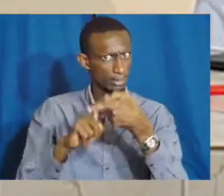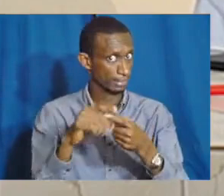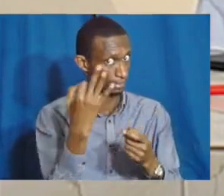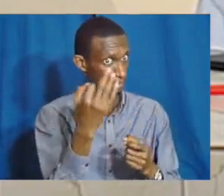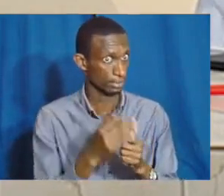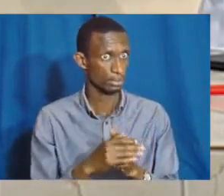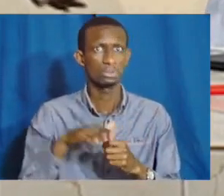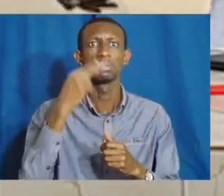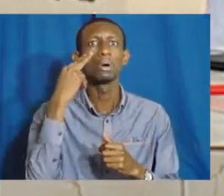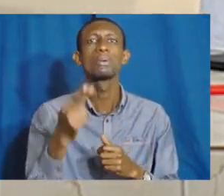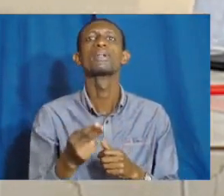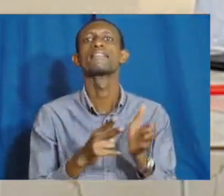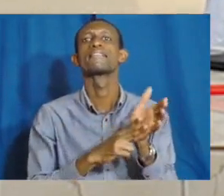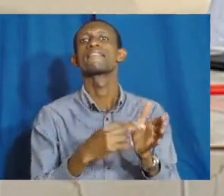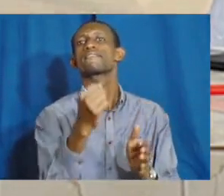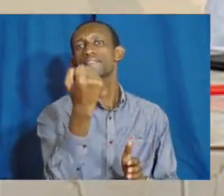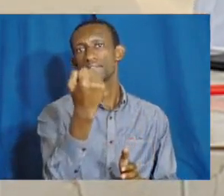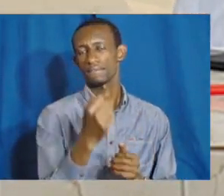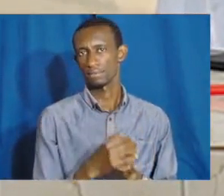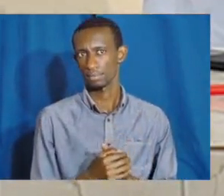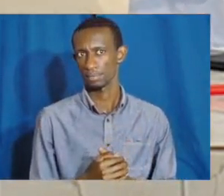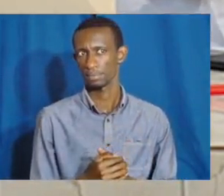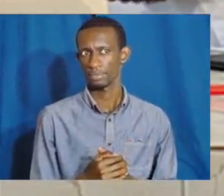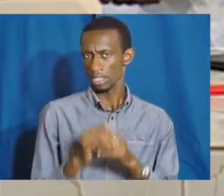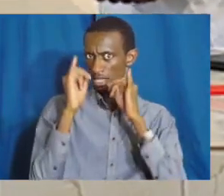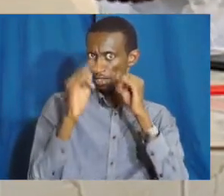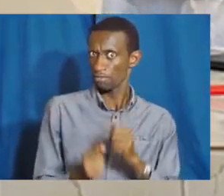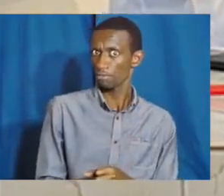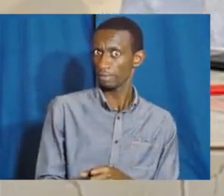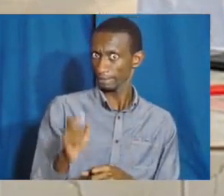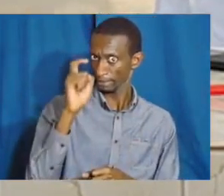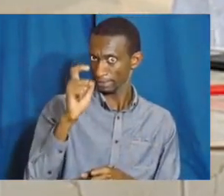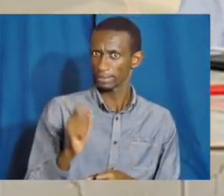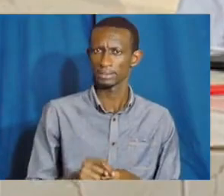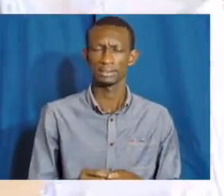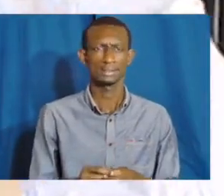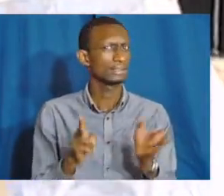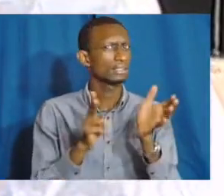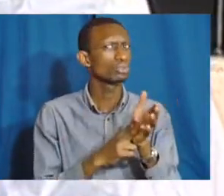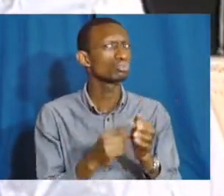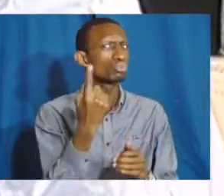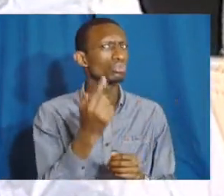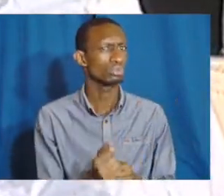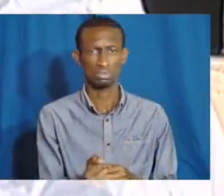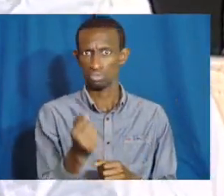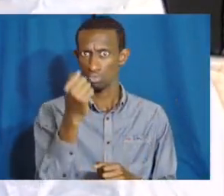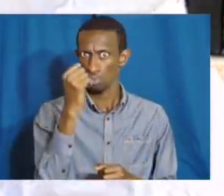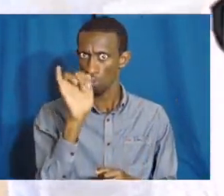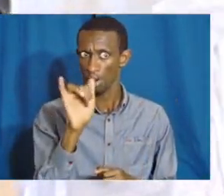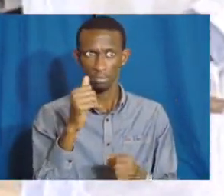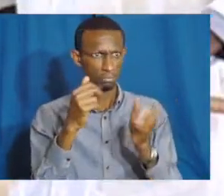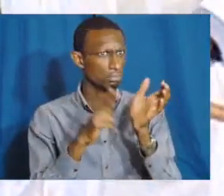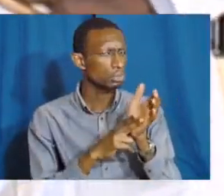get 5. You see, if x is equal to 1, y will be equal to